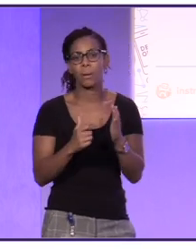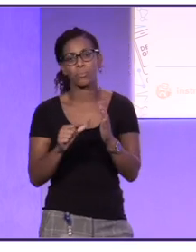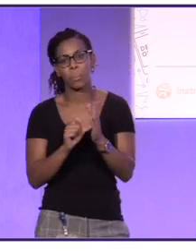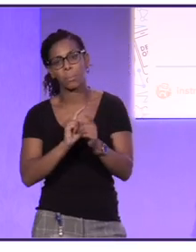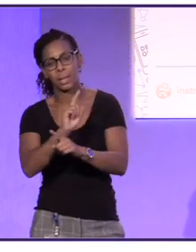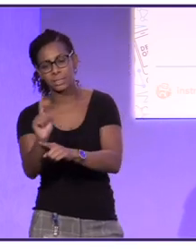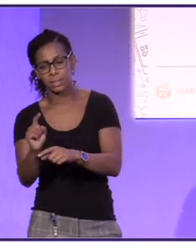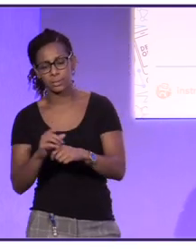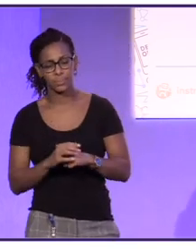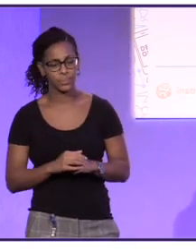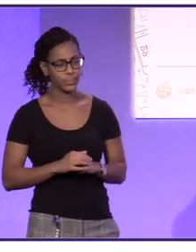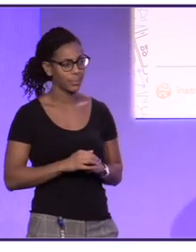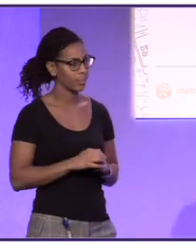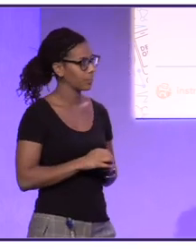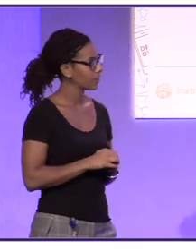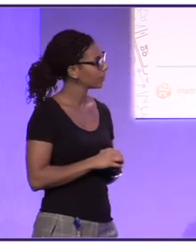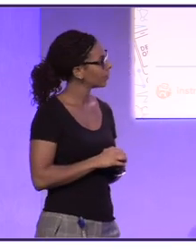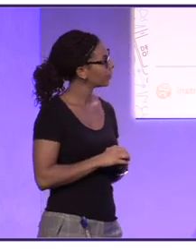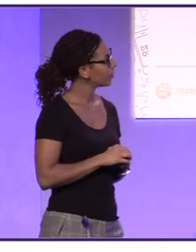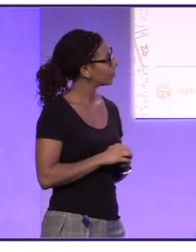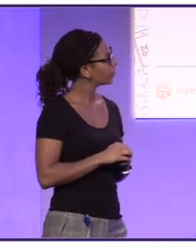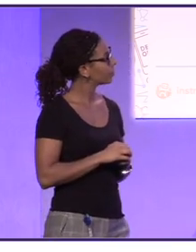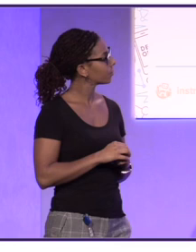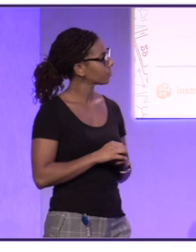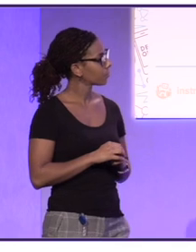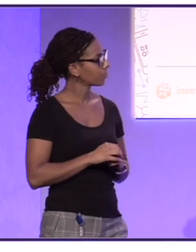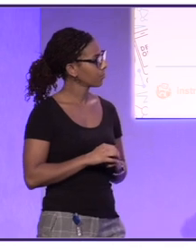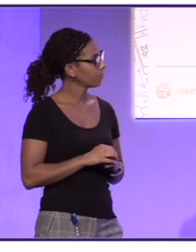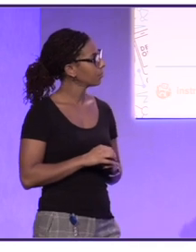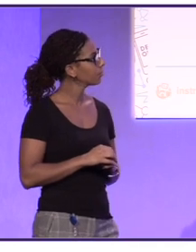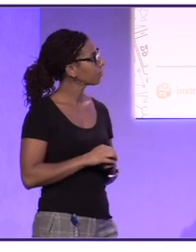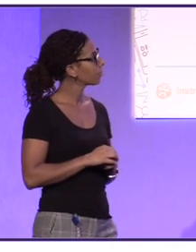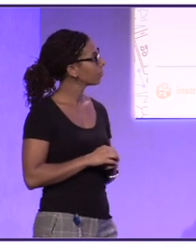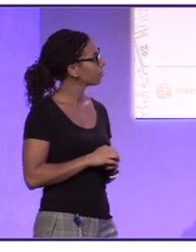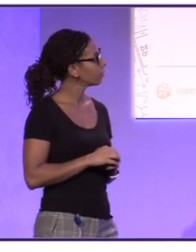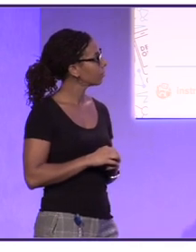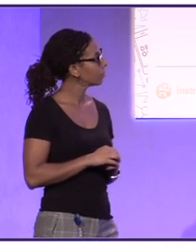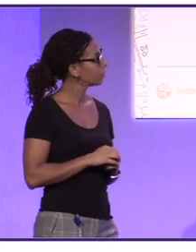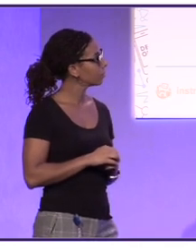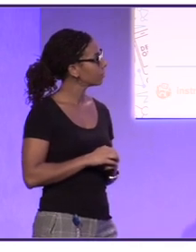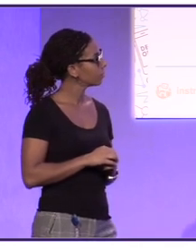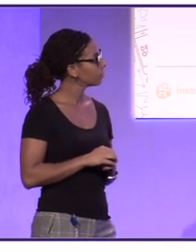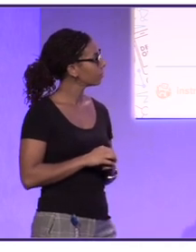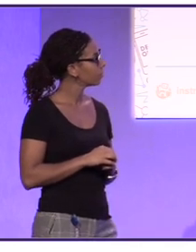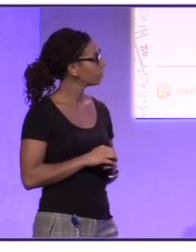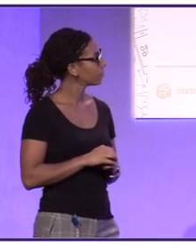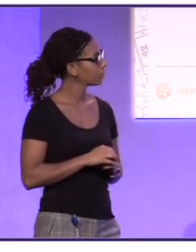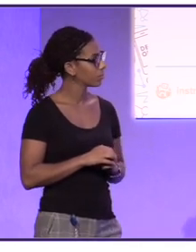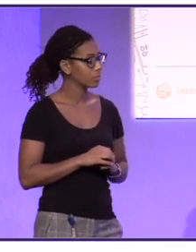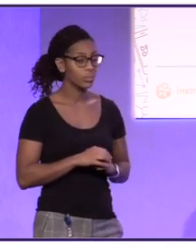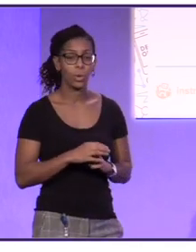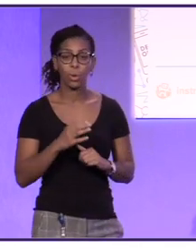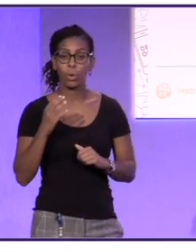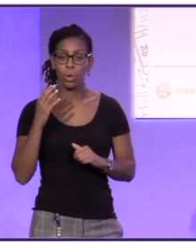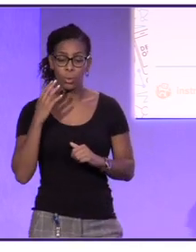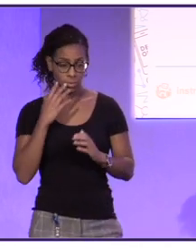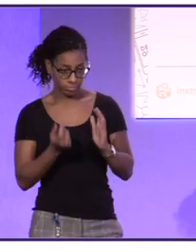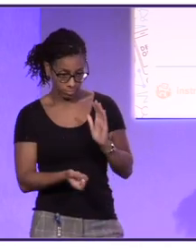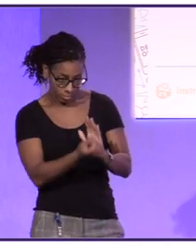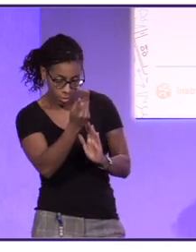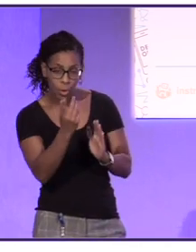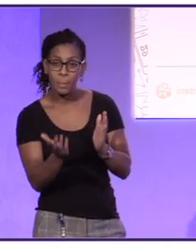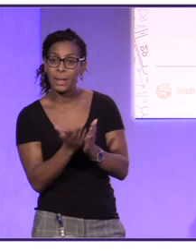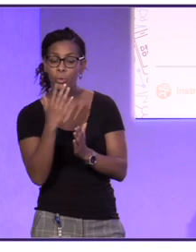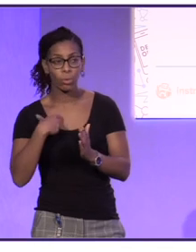Once you've got those error conditions, you want to make sure that you are alerting at the right level. So we